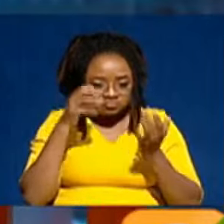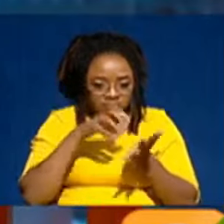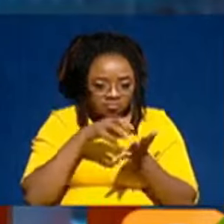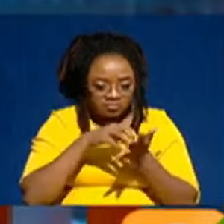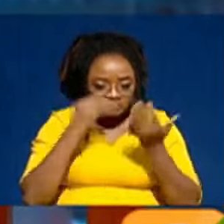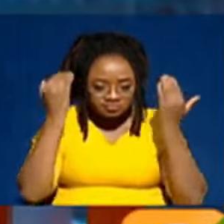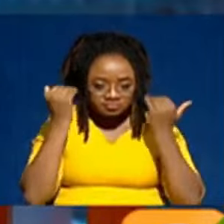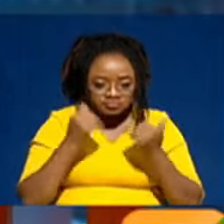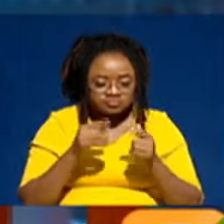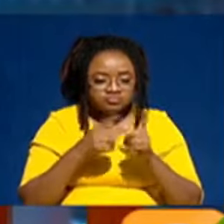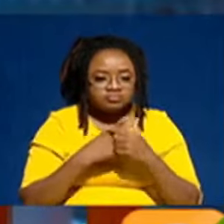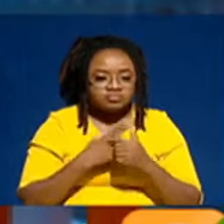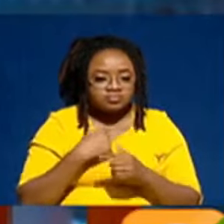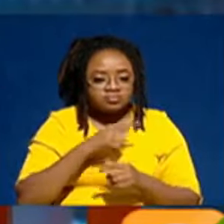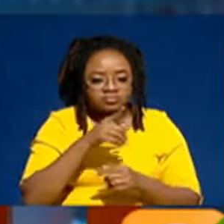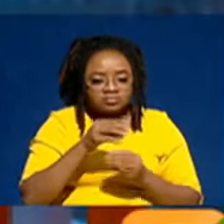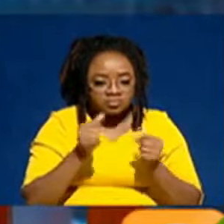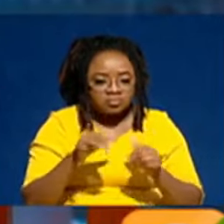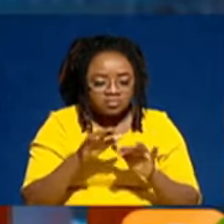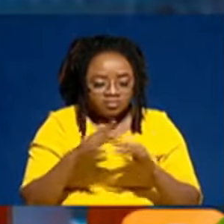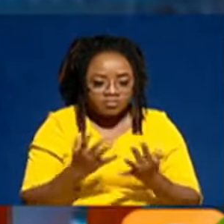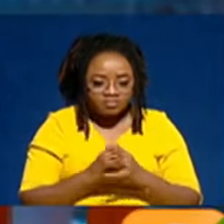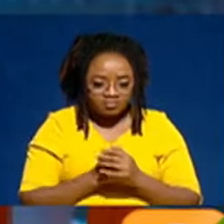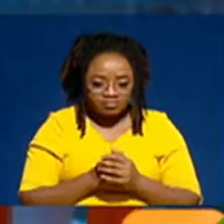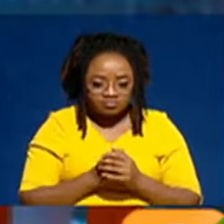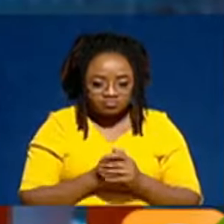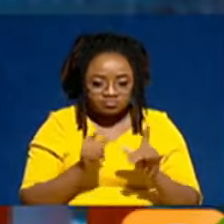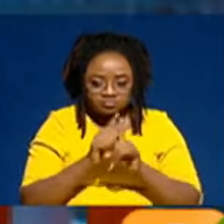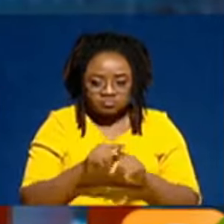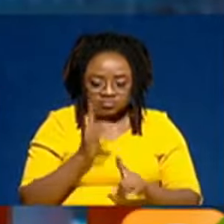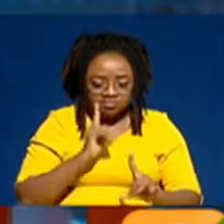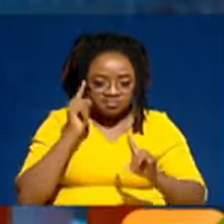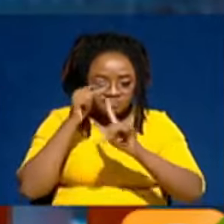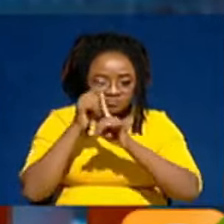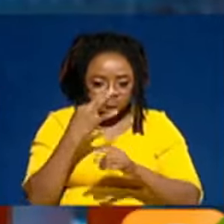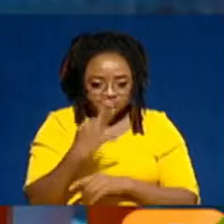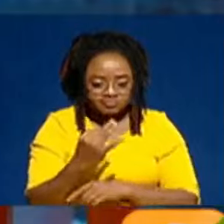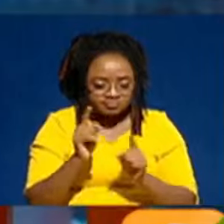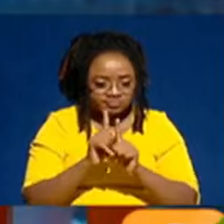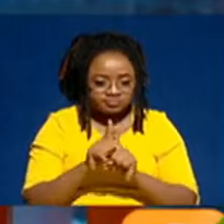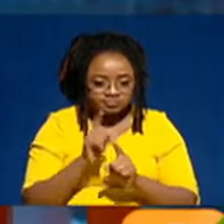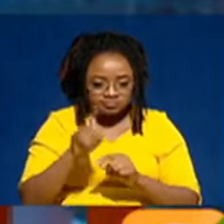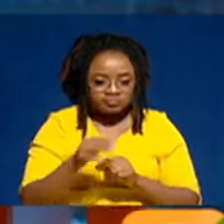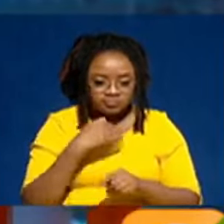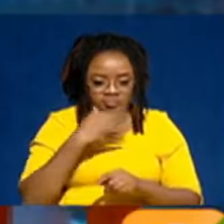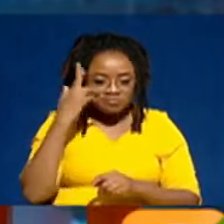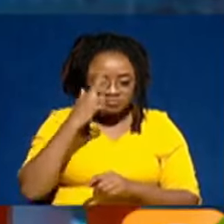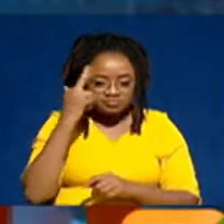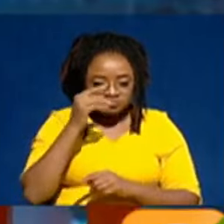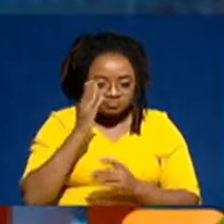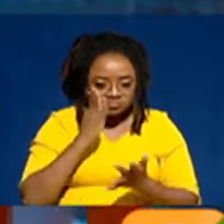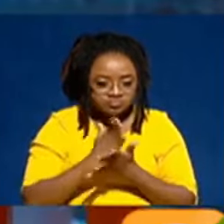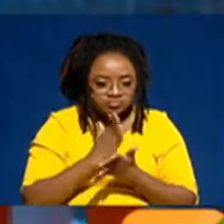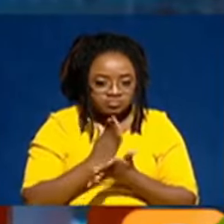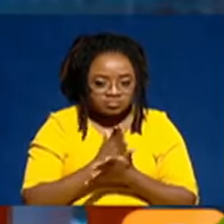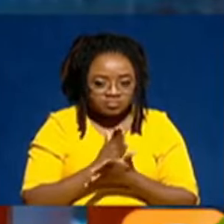for Mr. X. I mean, you should really give me a good reason as to why you should tax me. What other benefits am I